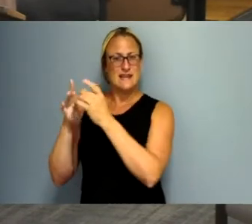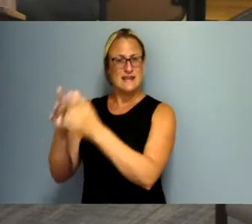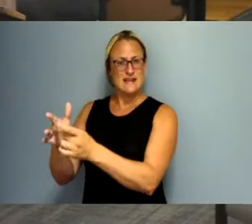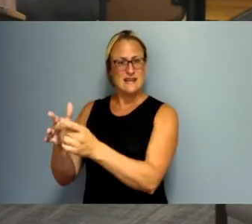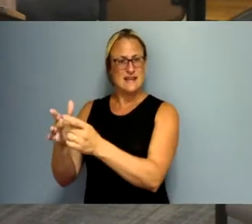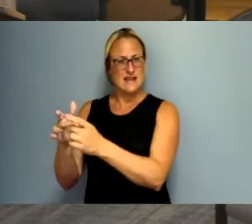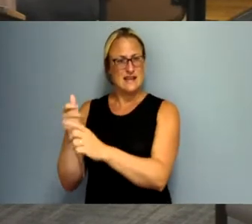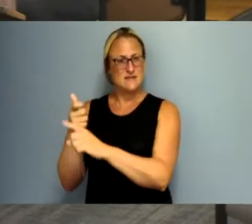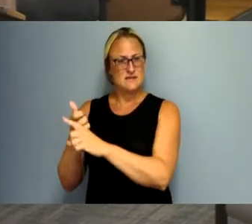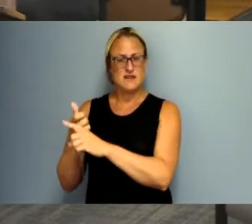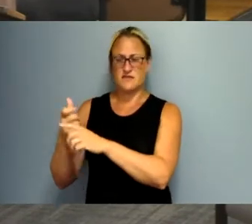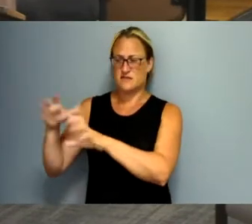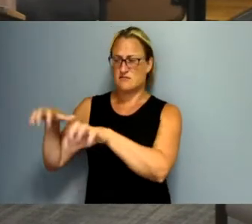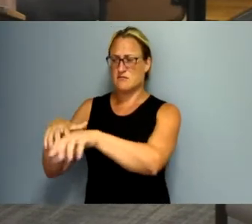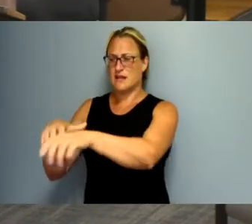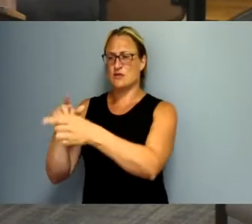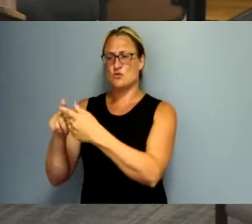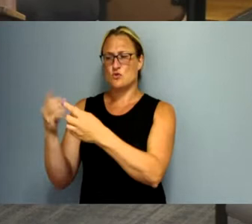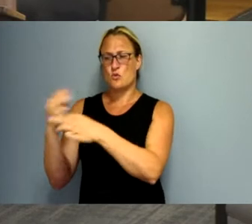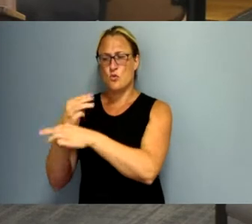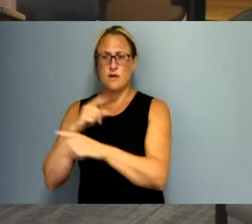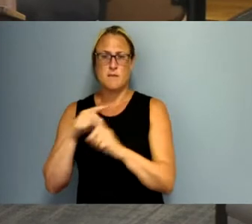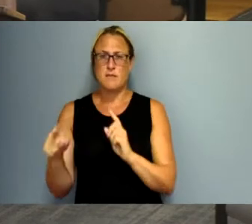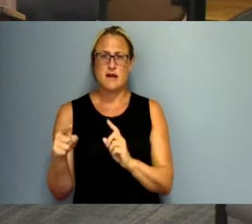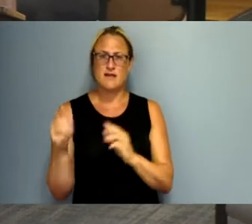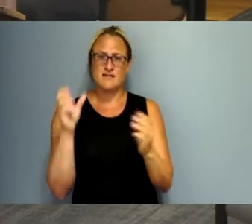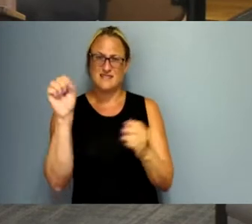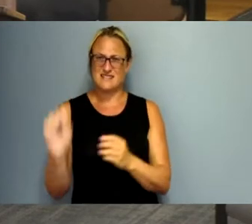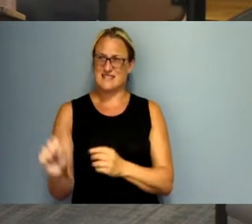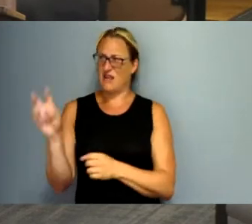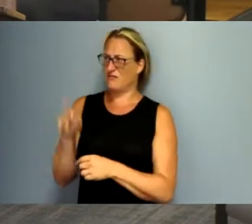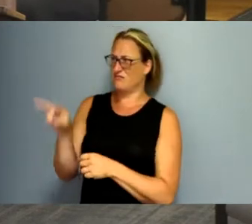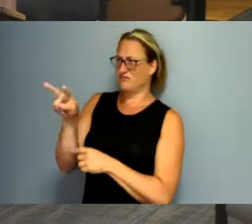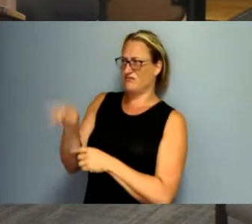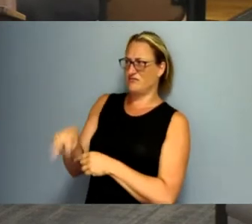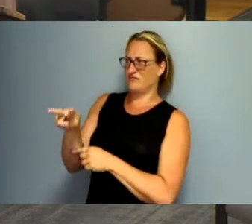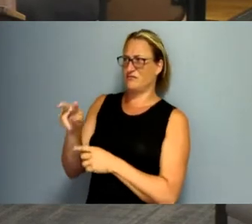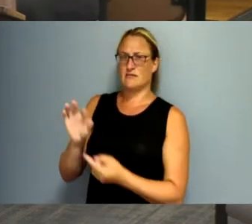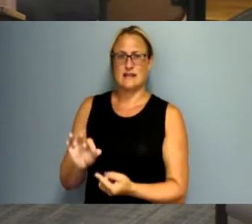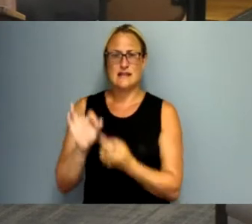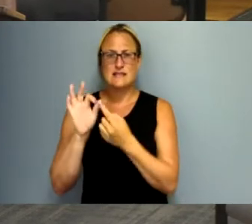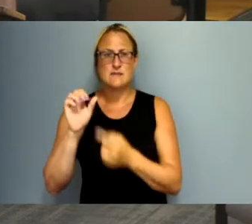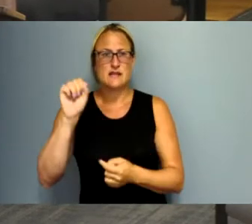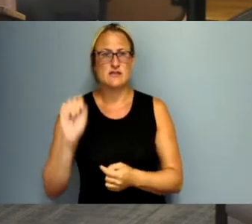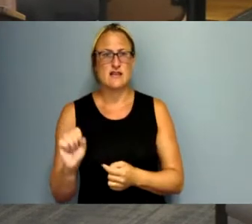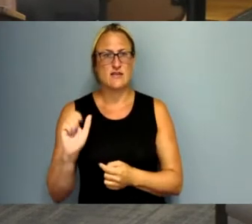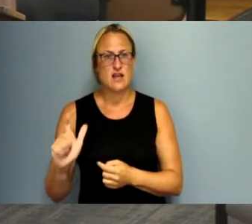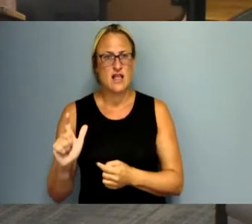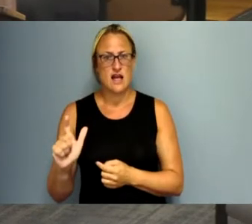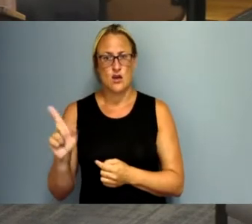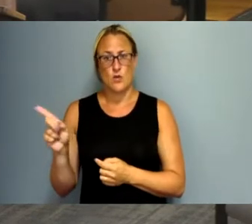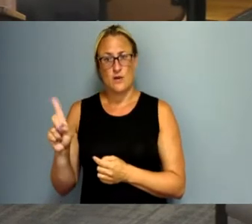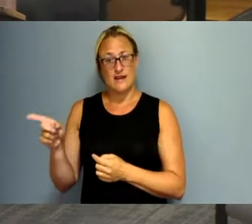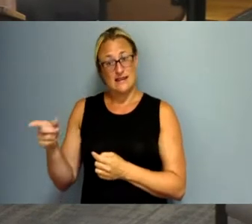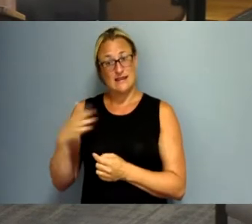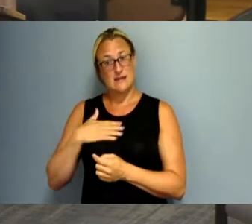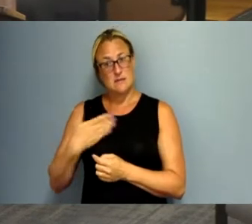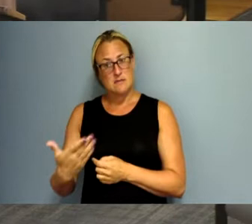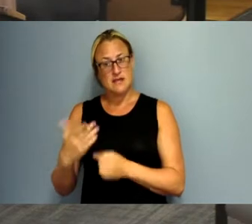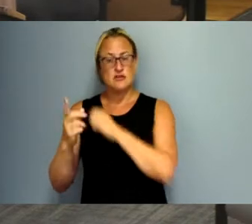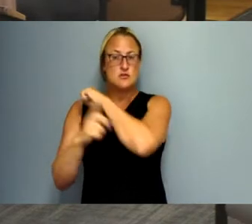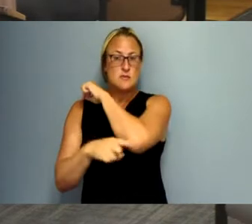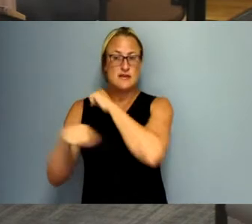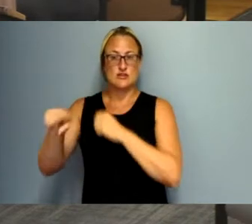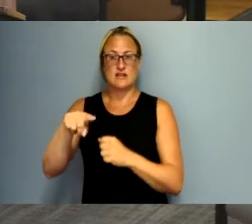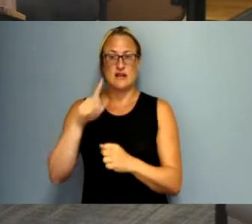look fondly of him, especially South Carolina, where he admitted to punishing them for starting the war,